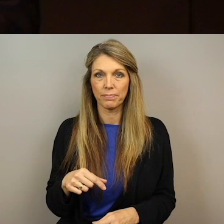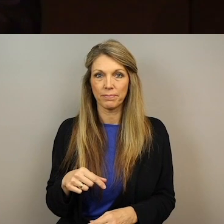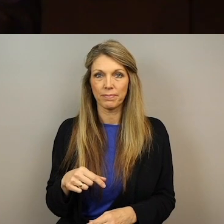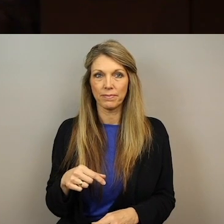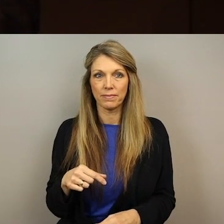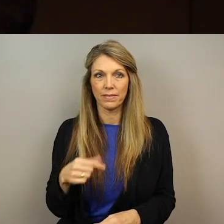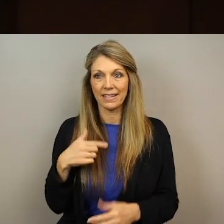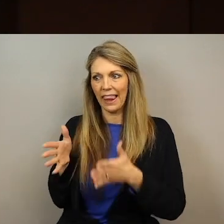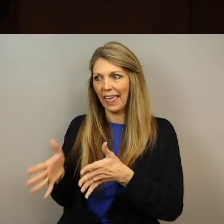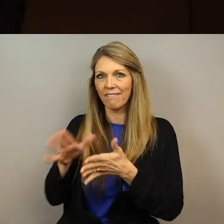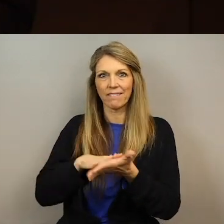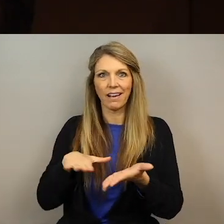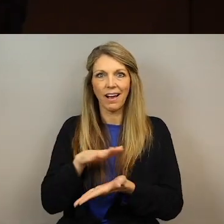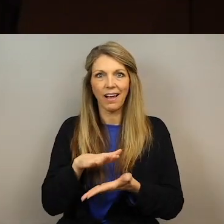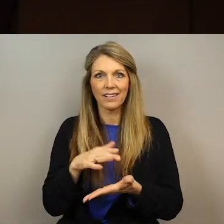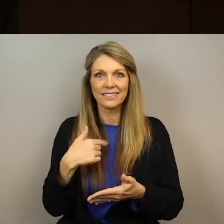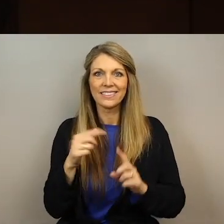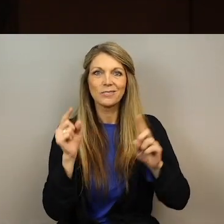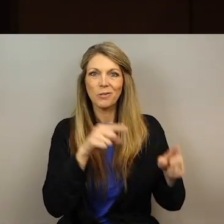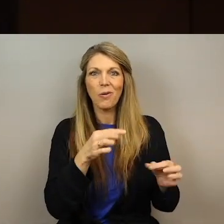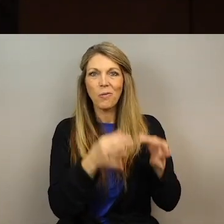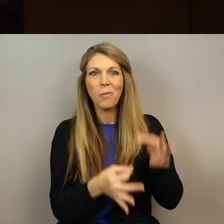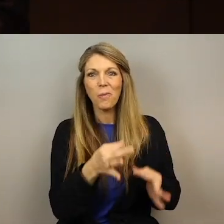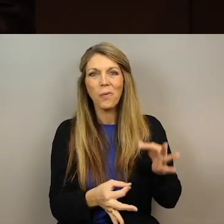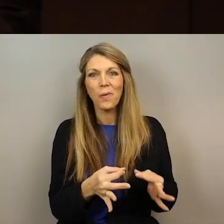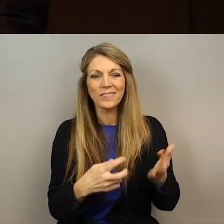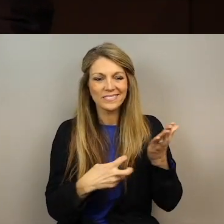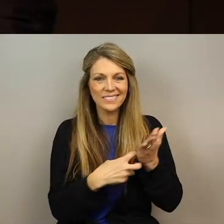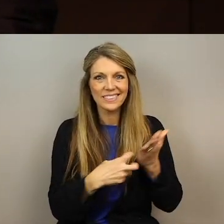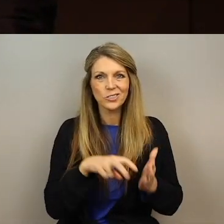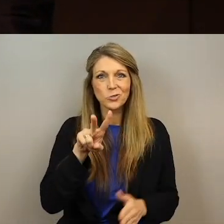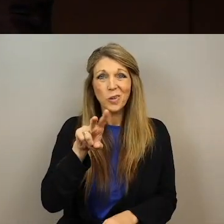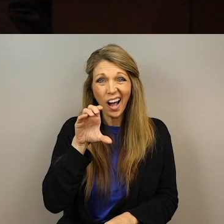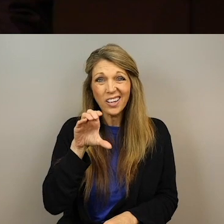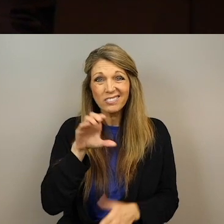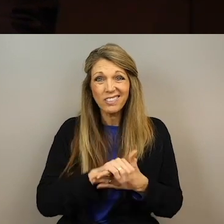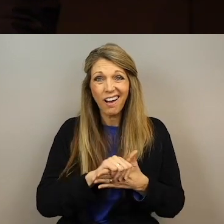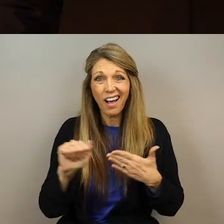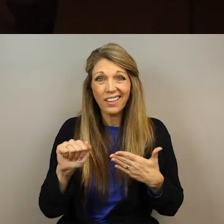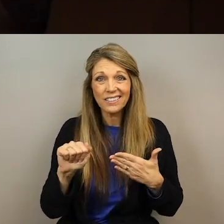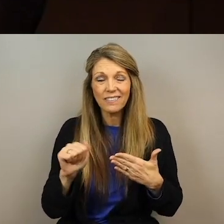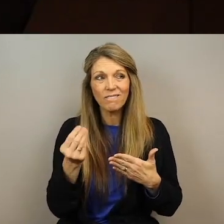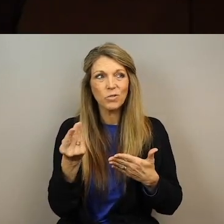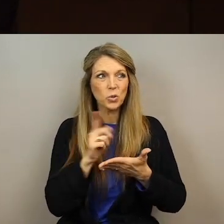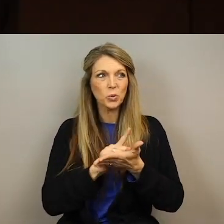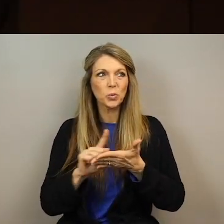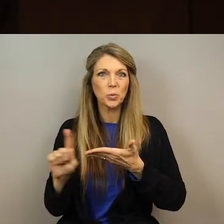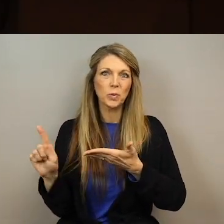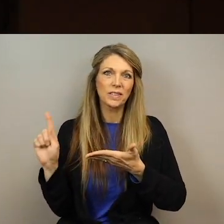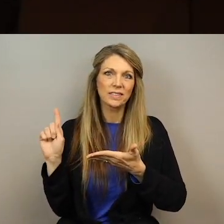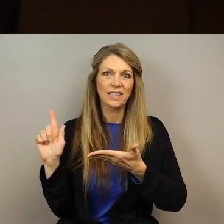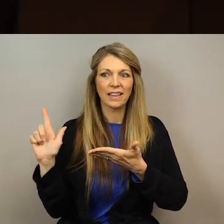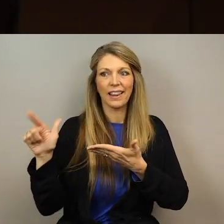college. He gave her a summons to appear in court along with a ticket for $200. A few weeks later, the young lady shows